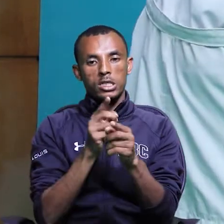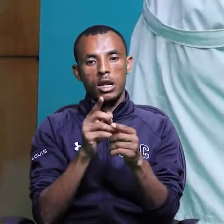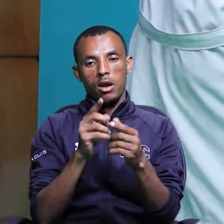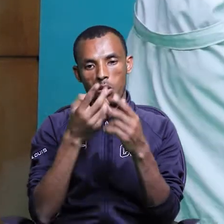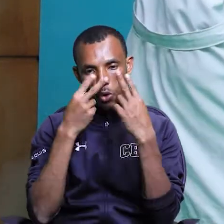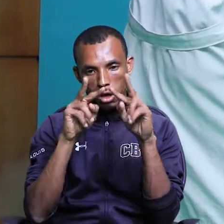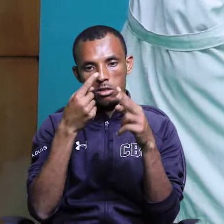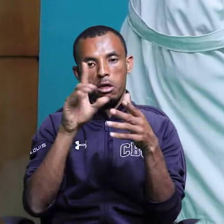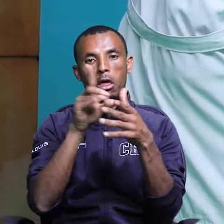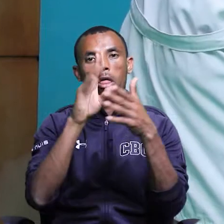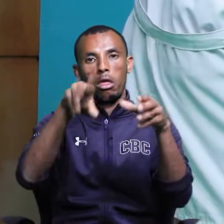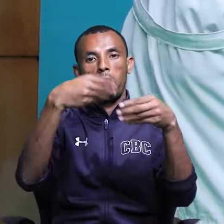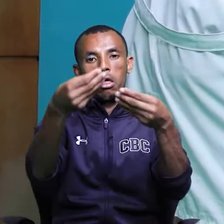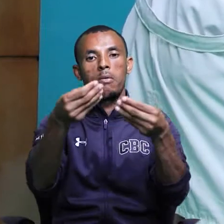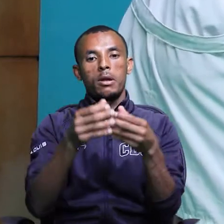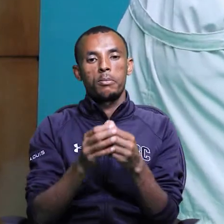data given.